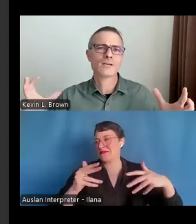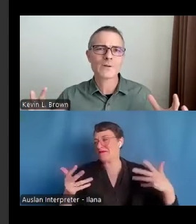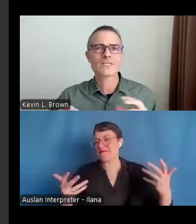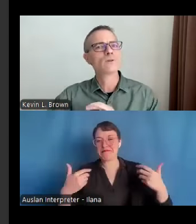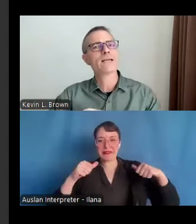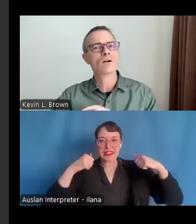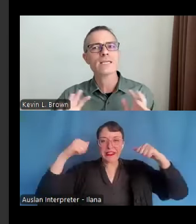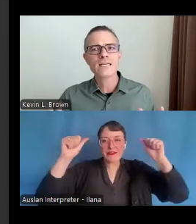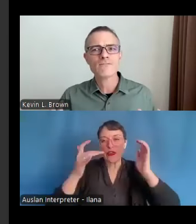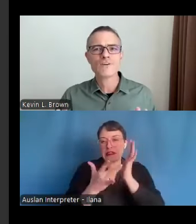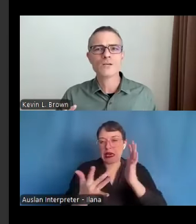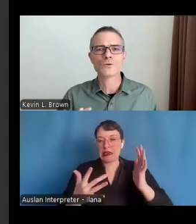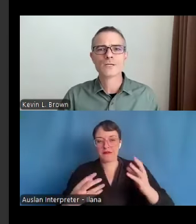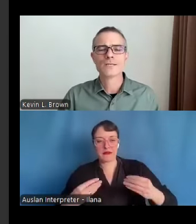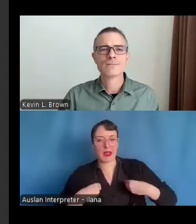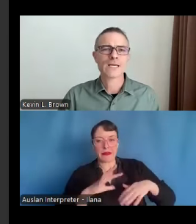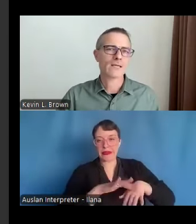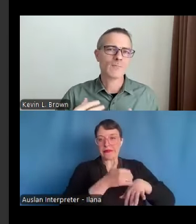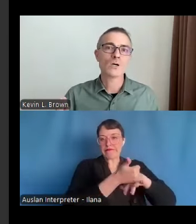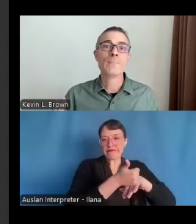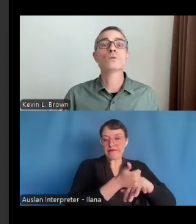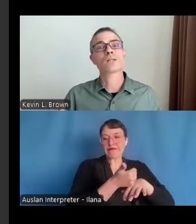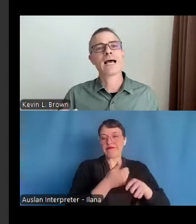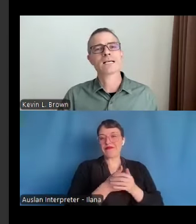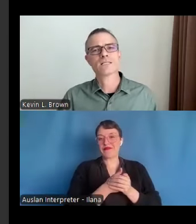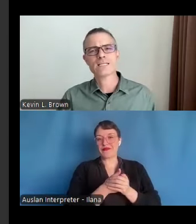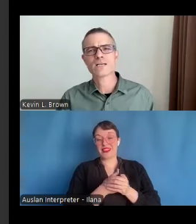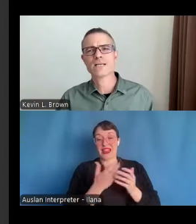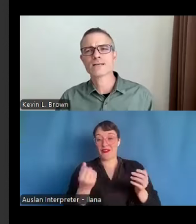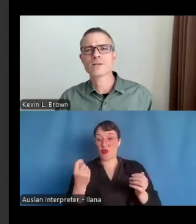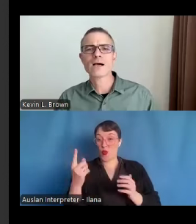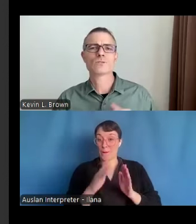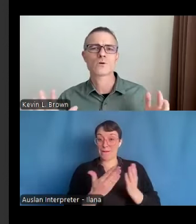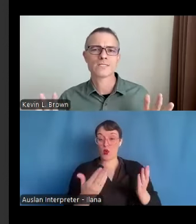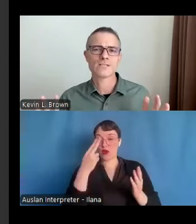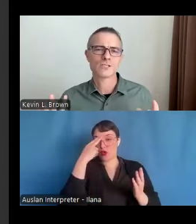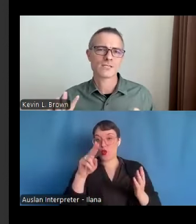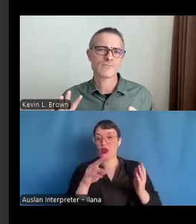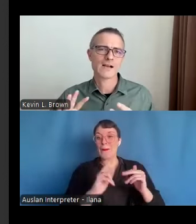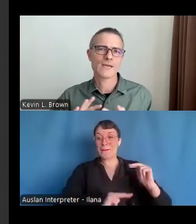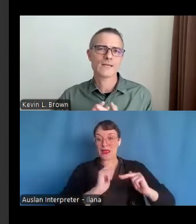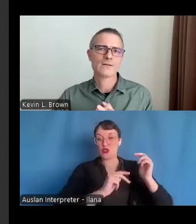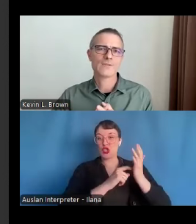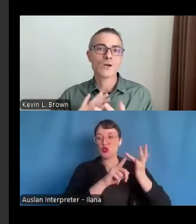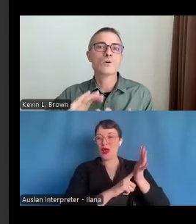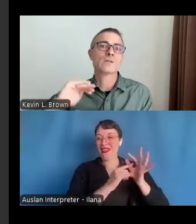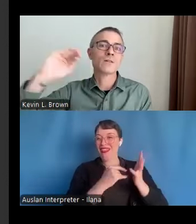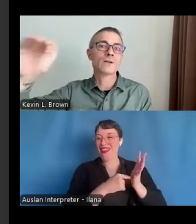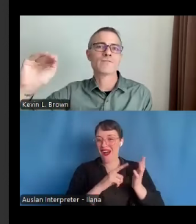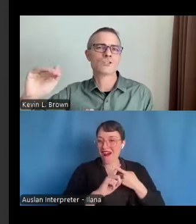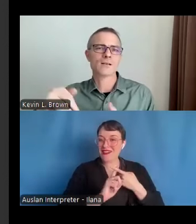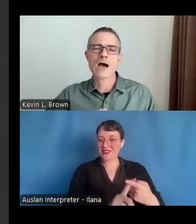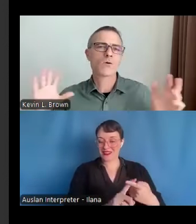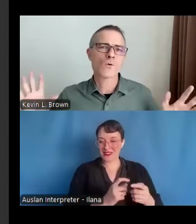technology companies, really across any field, like in the book Built to Last, they studied countless organizations and found that those with a